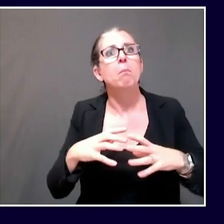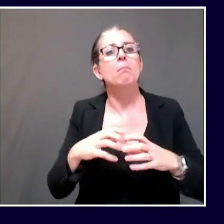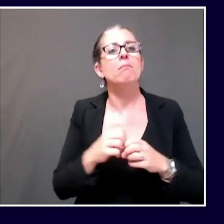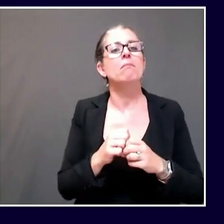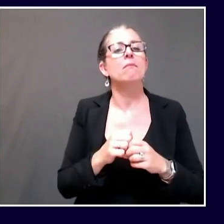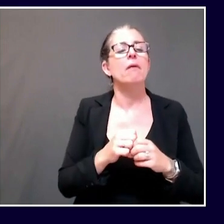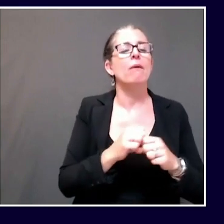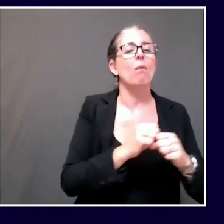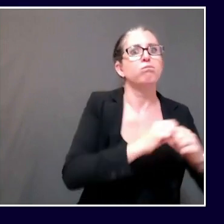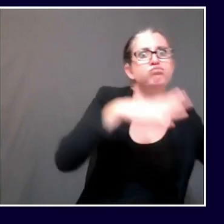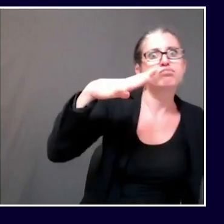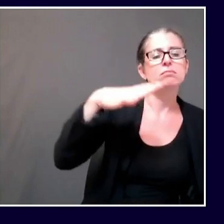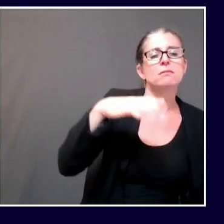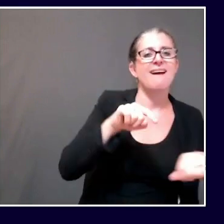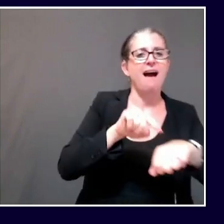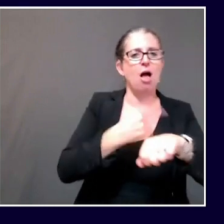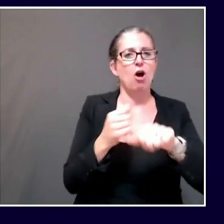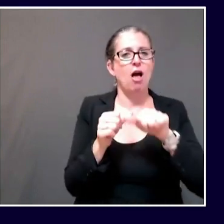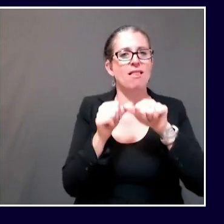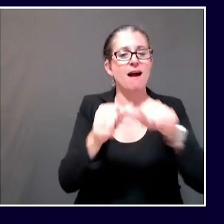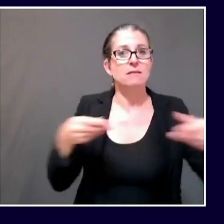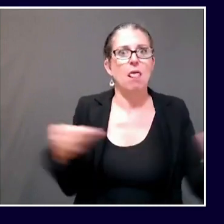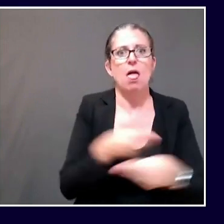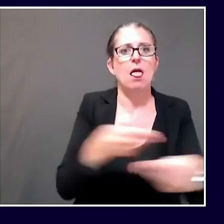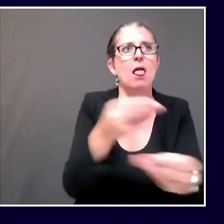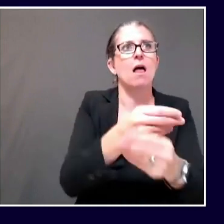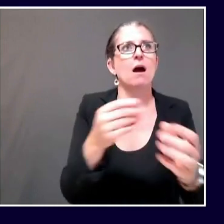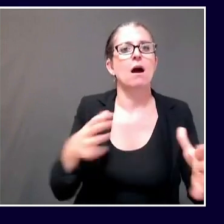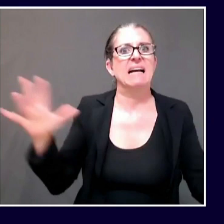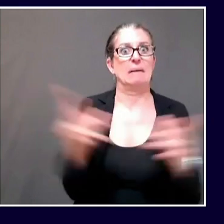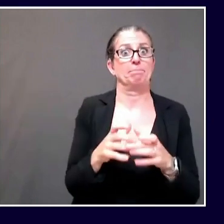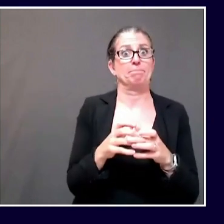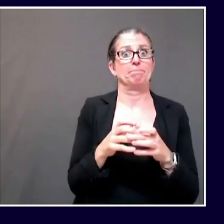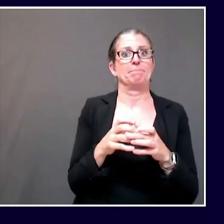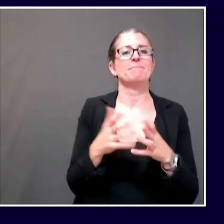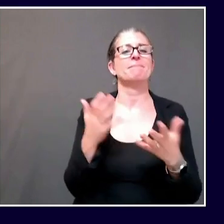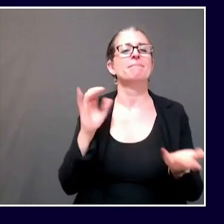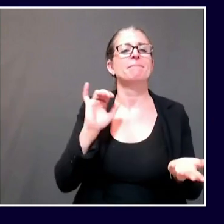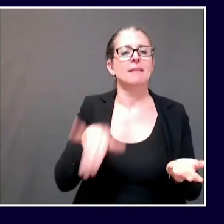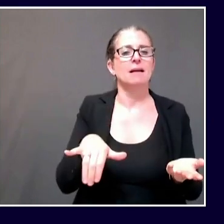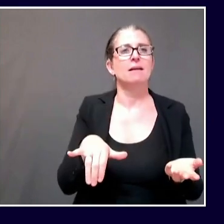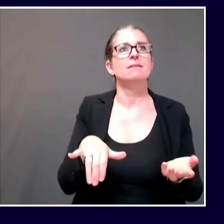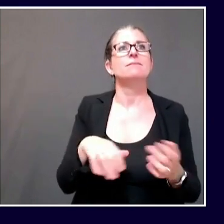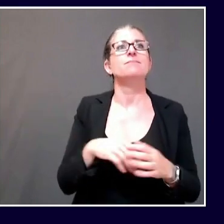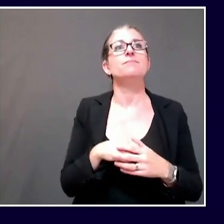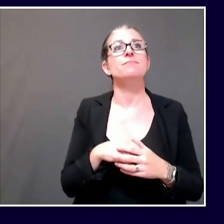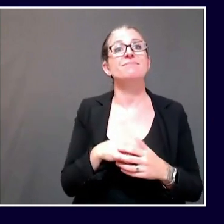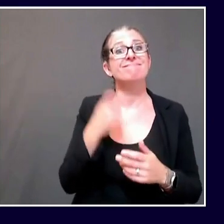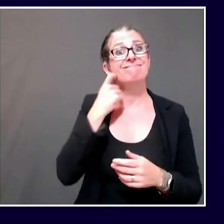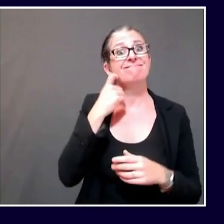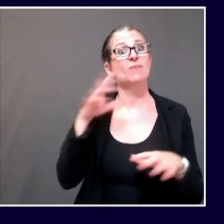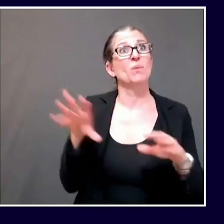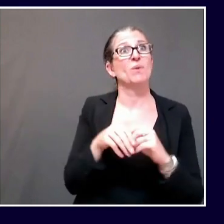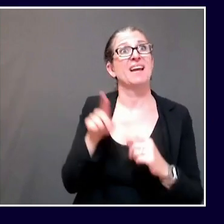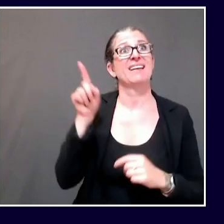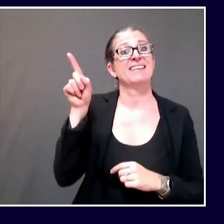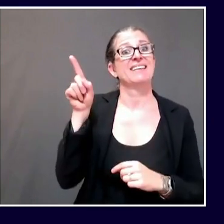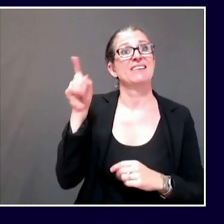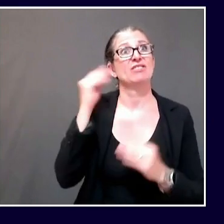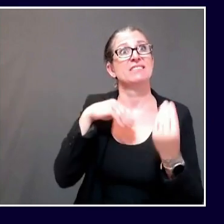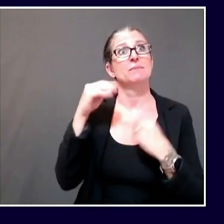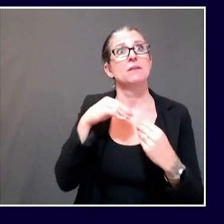event. And what we saw here was an event, a wedding and then a reception, so a long duration